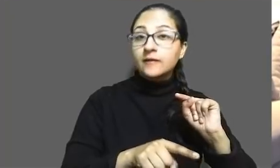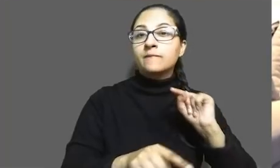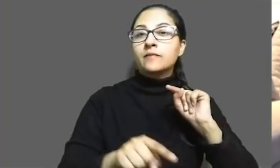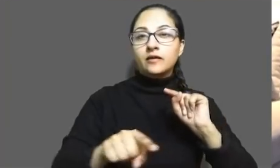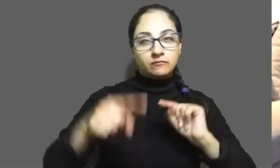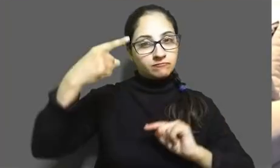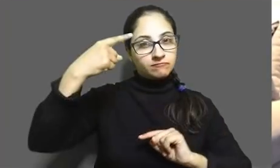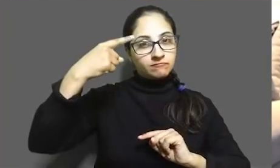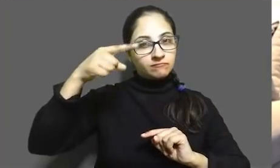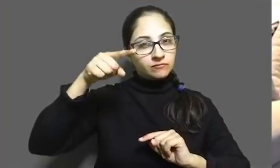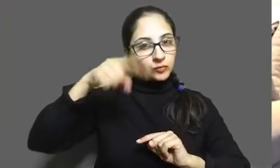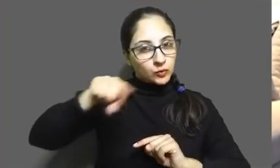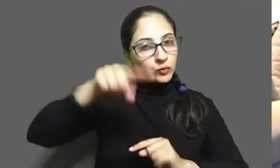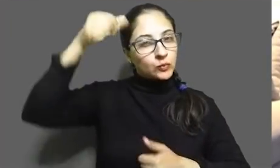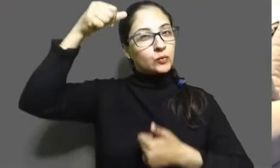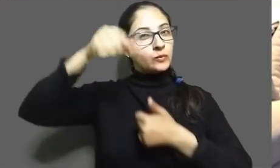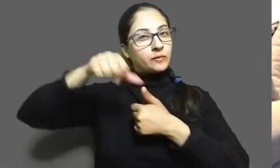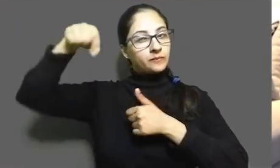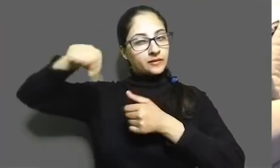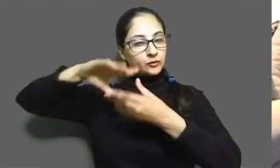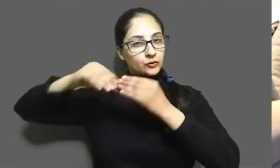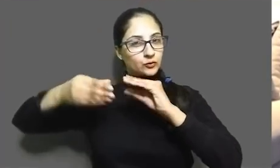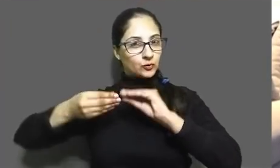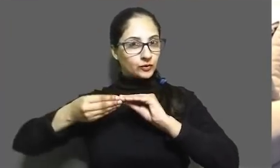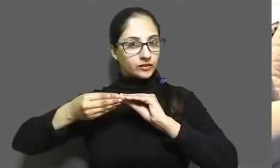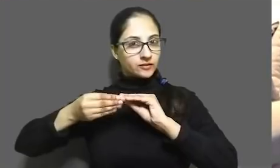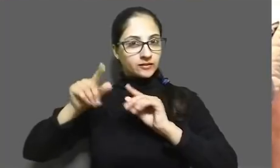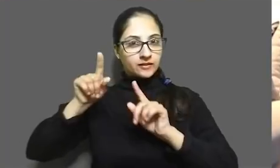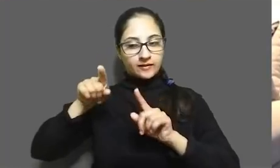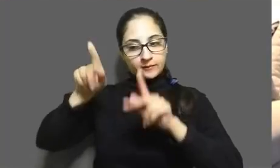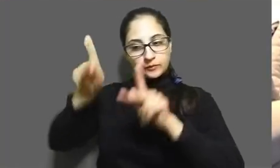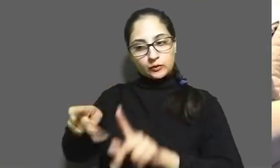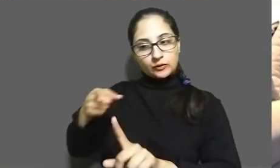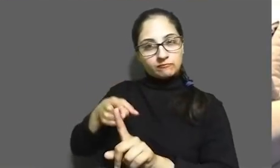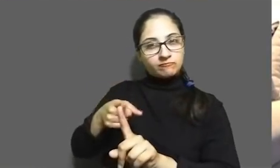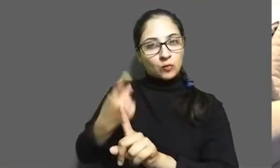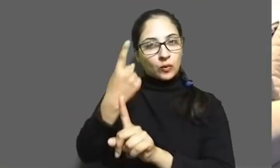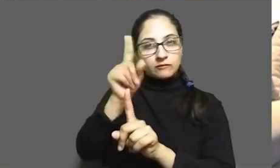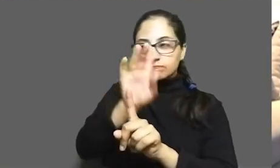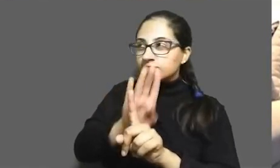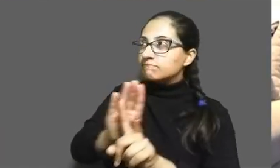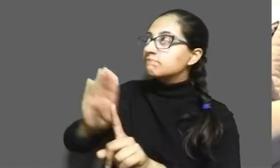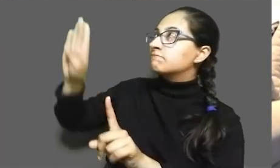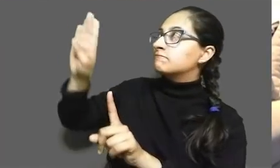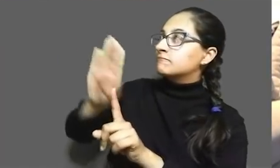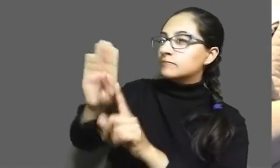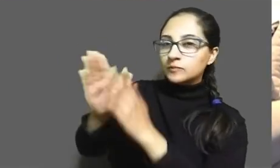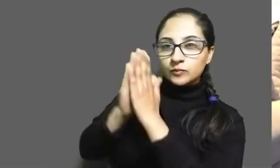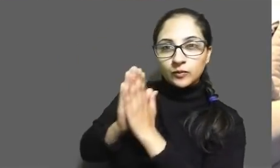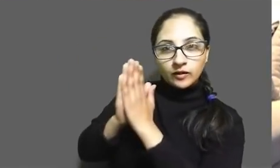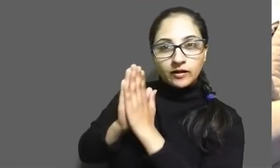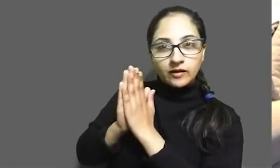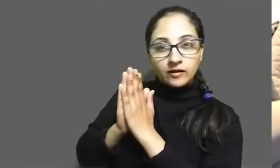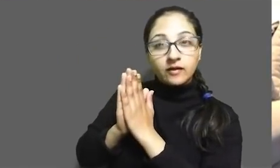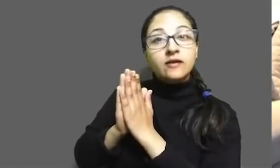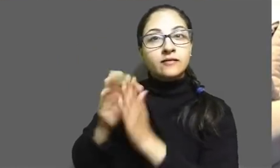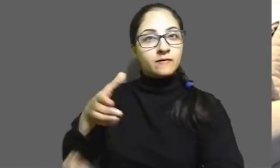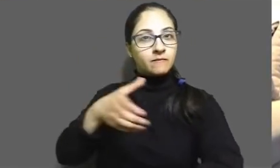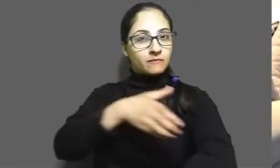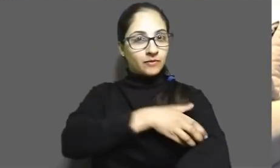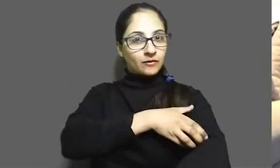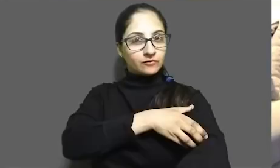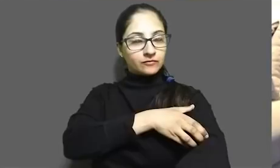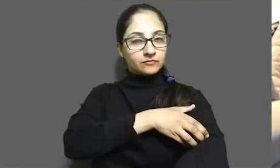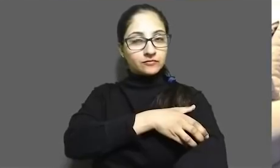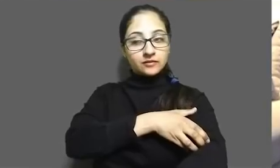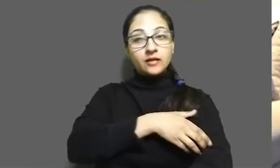we traditionally did in the Jamaat Khana space, in large gatherings and so on, the example of the shepherd